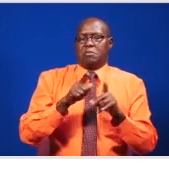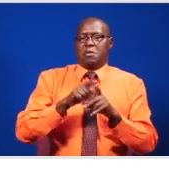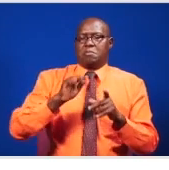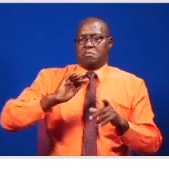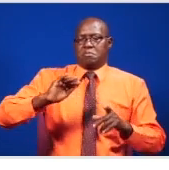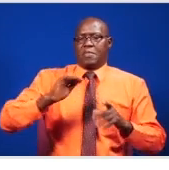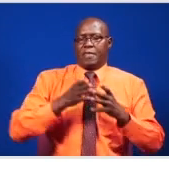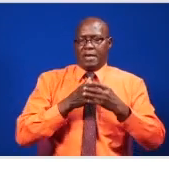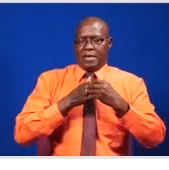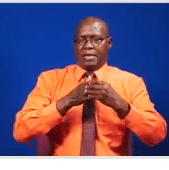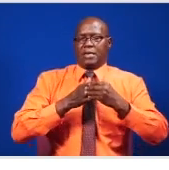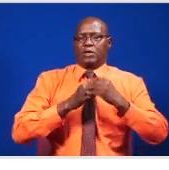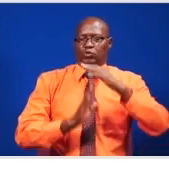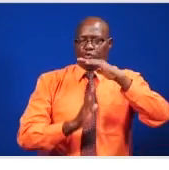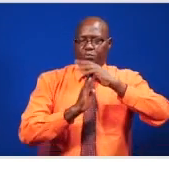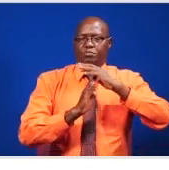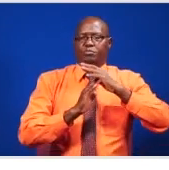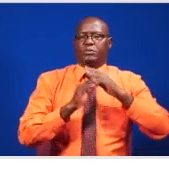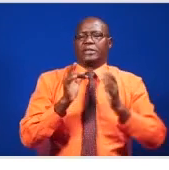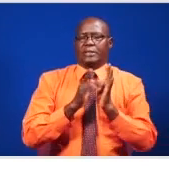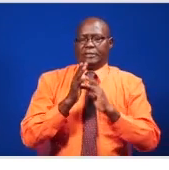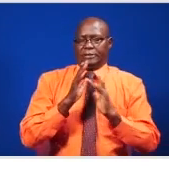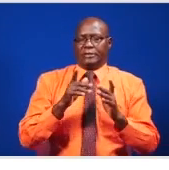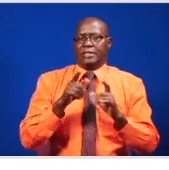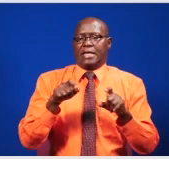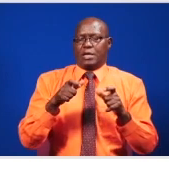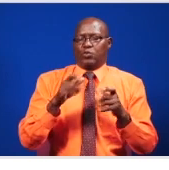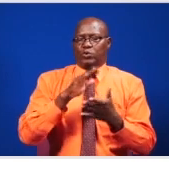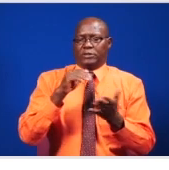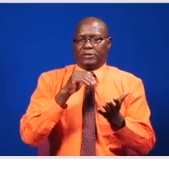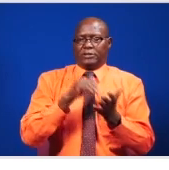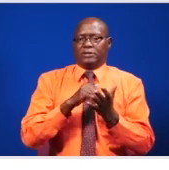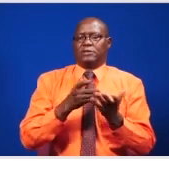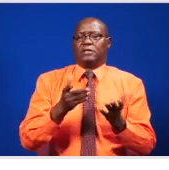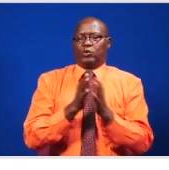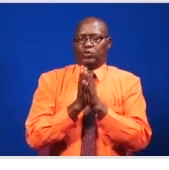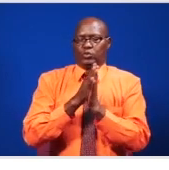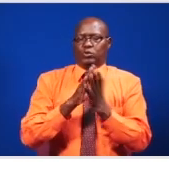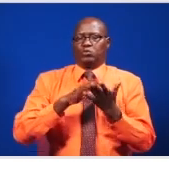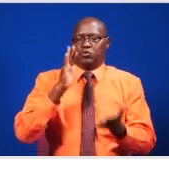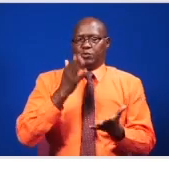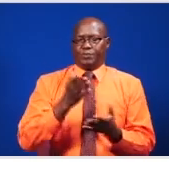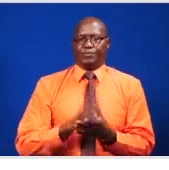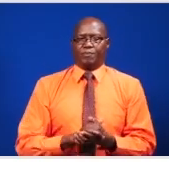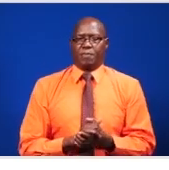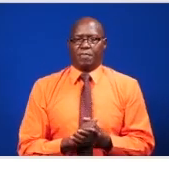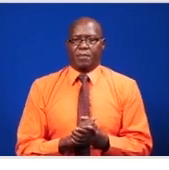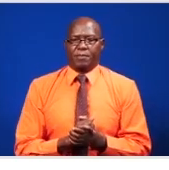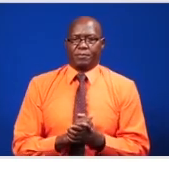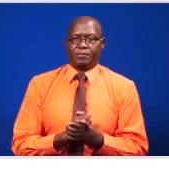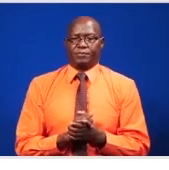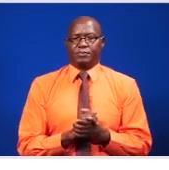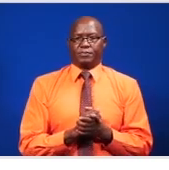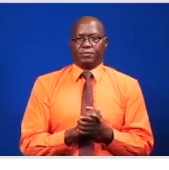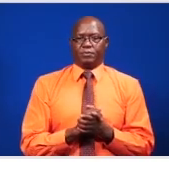country over the years. Our very own Dolly Mwirigi Mbuvi begins her bulletin with the following story. As the radio industry